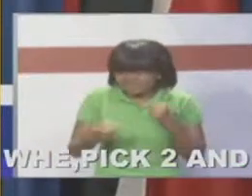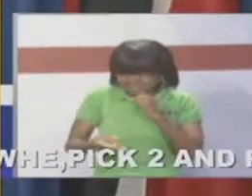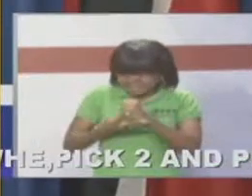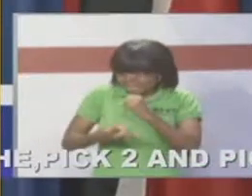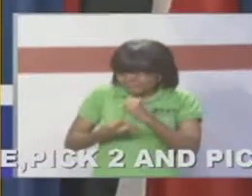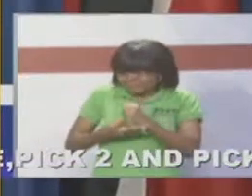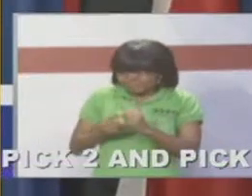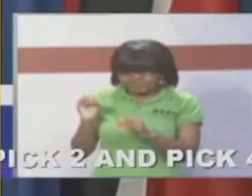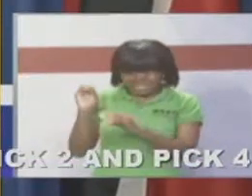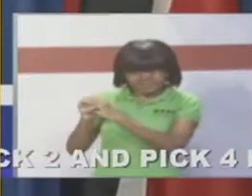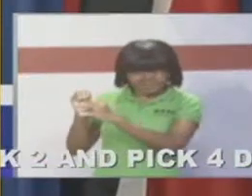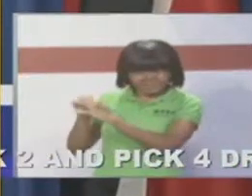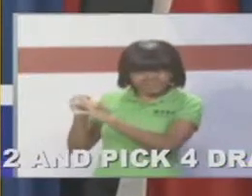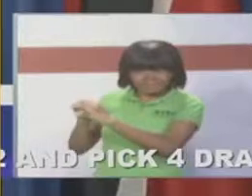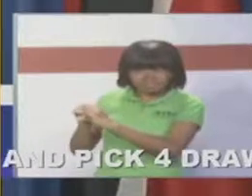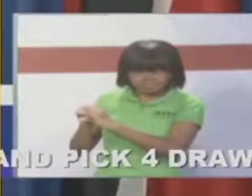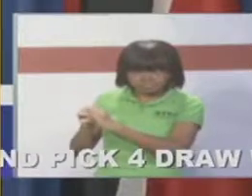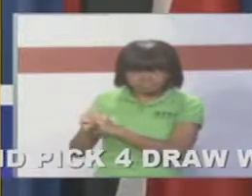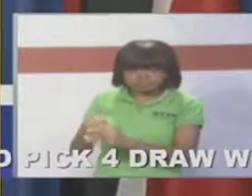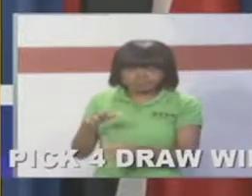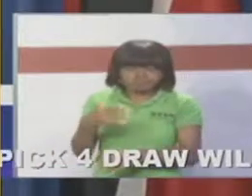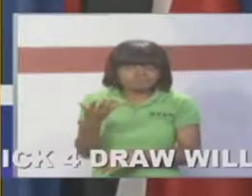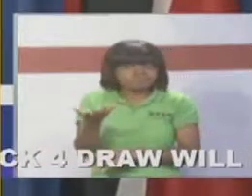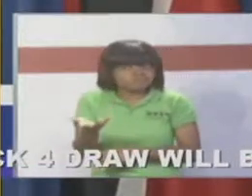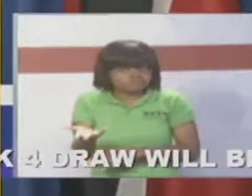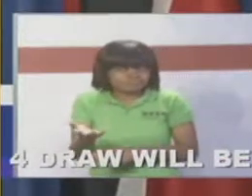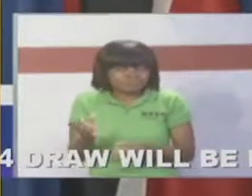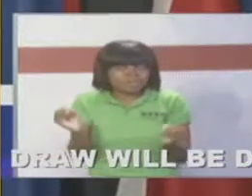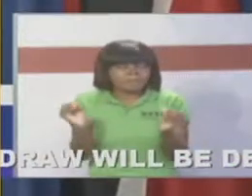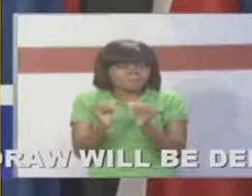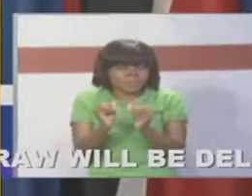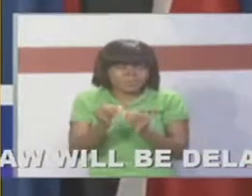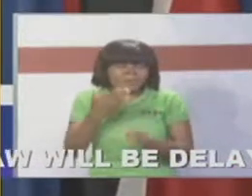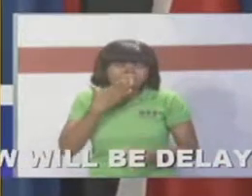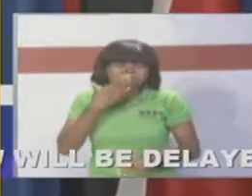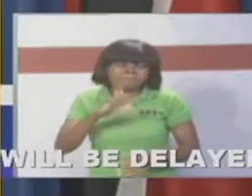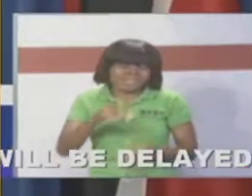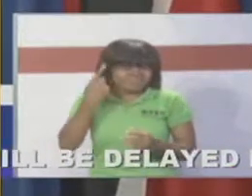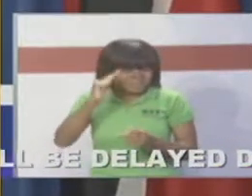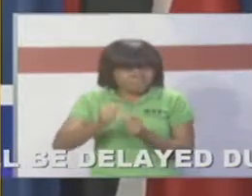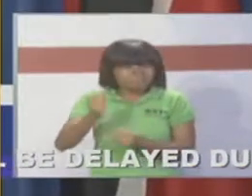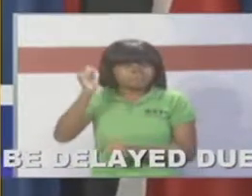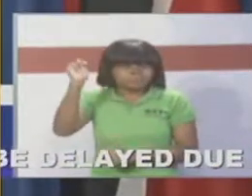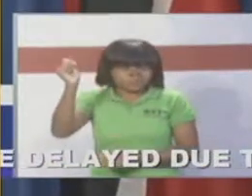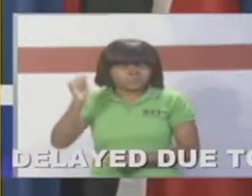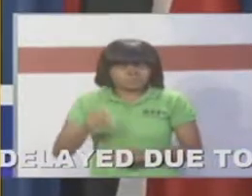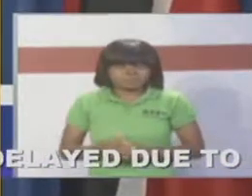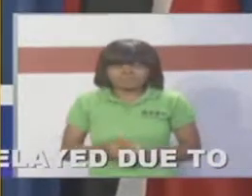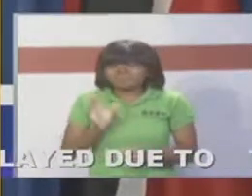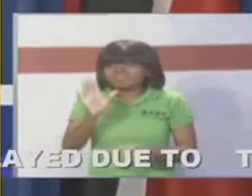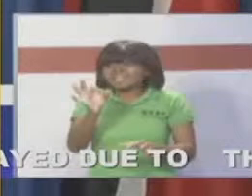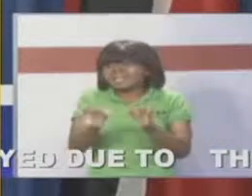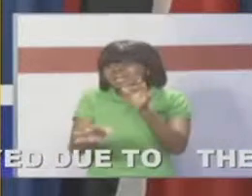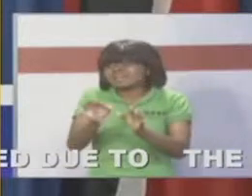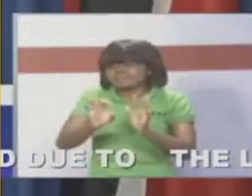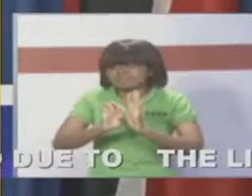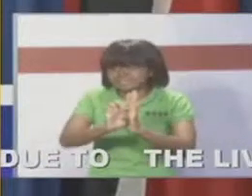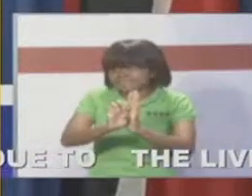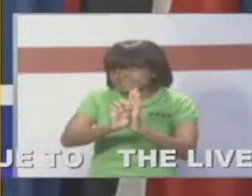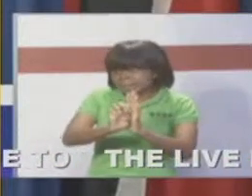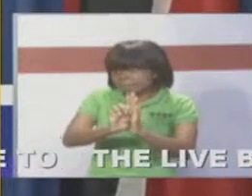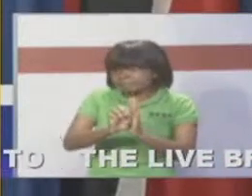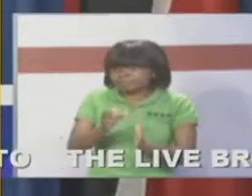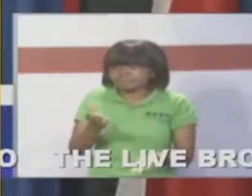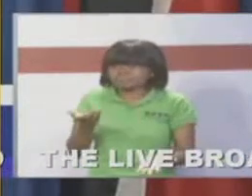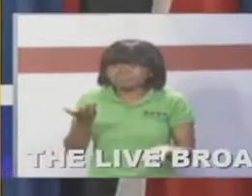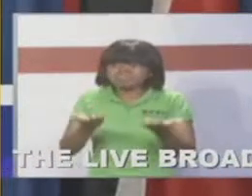funds have not been doing well. You know, if you see the market abroad collapsing, then you know that we are in bigger trouble than